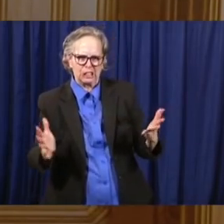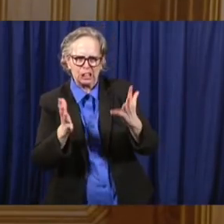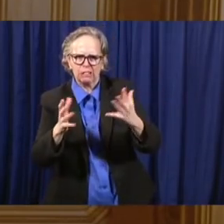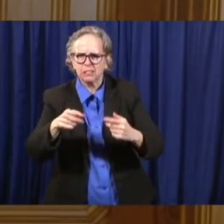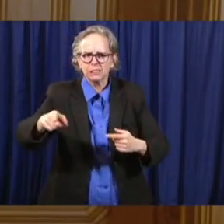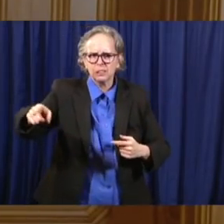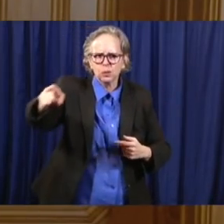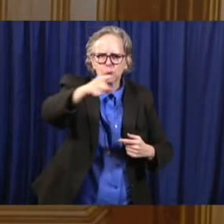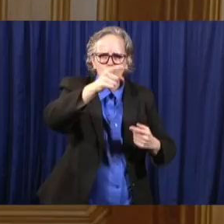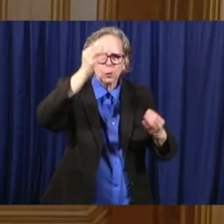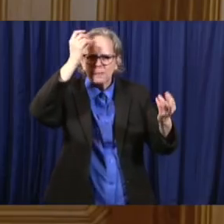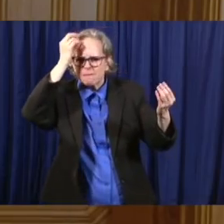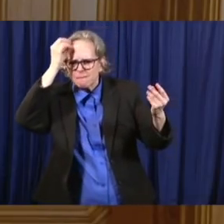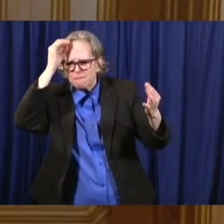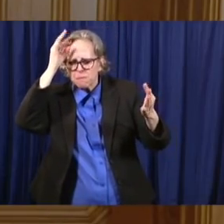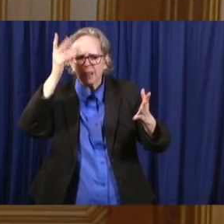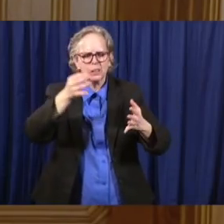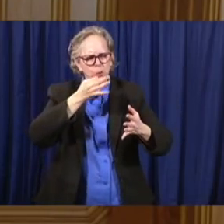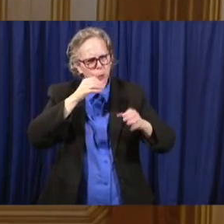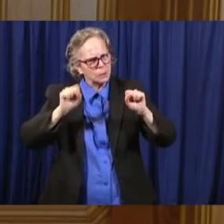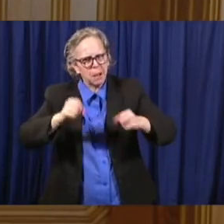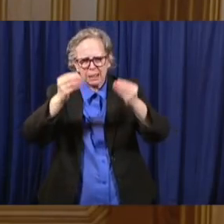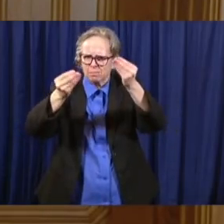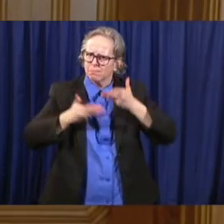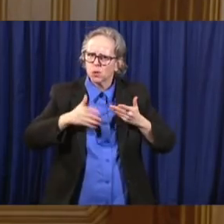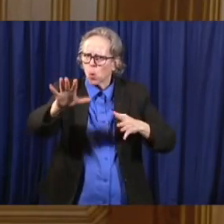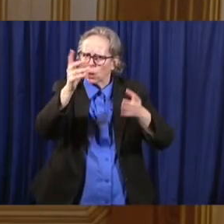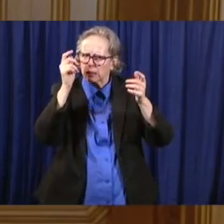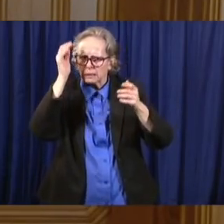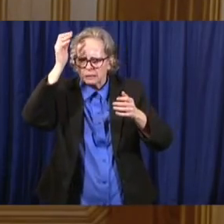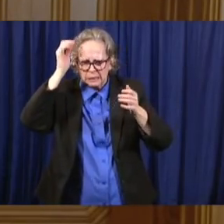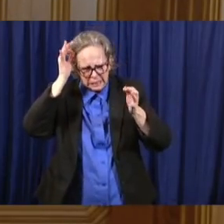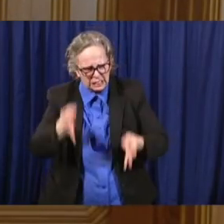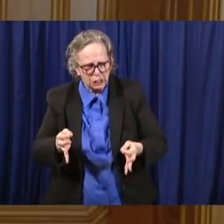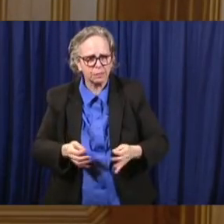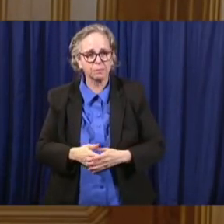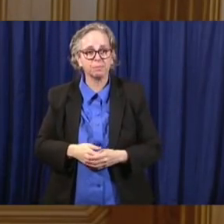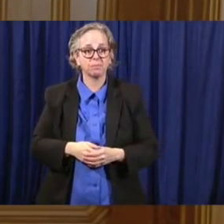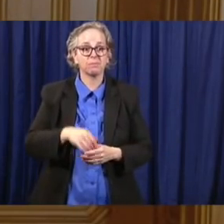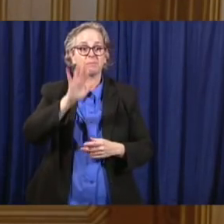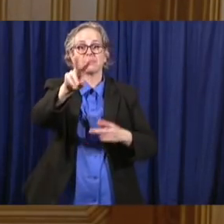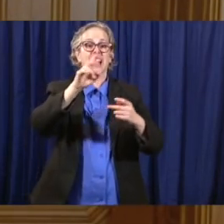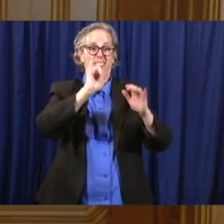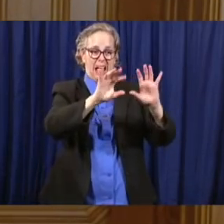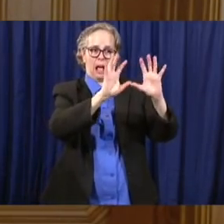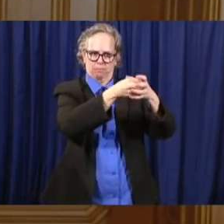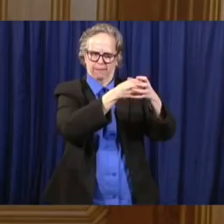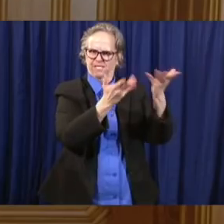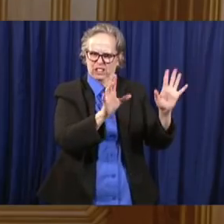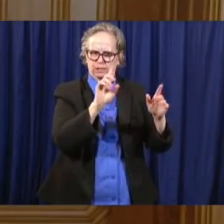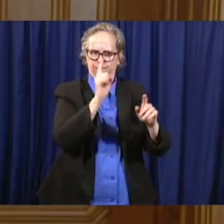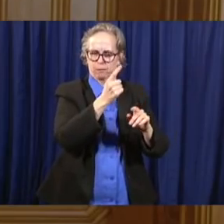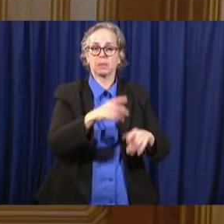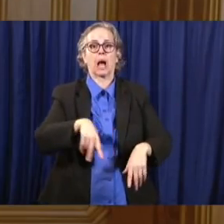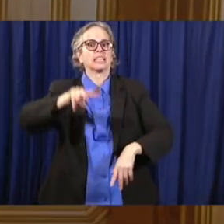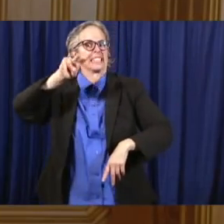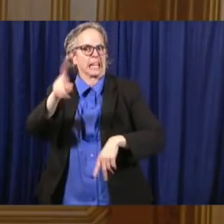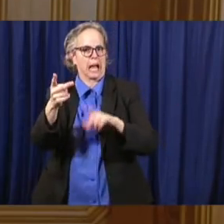one. Now, let me turn to a second group and describe how we are